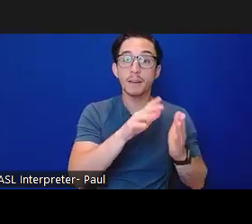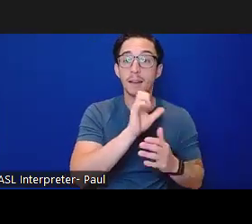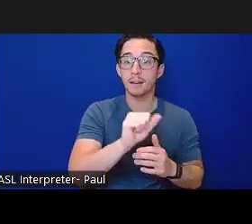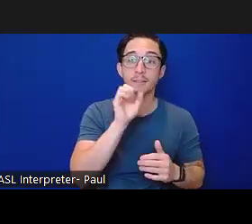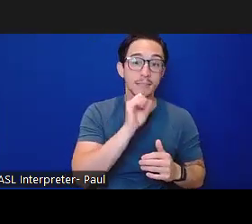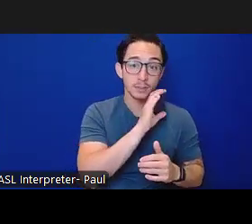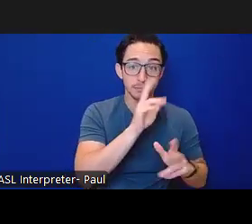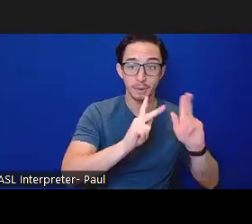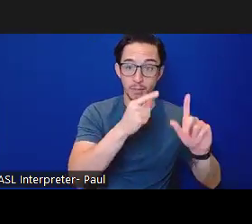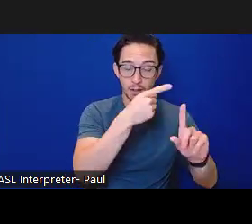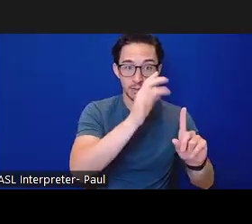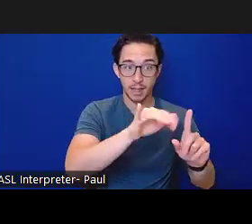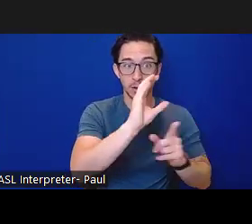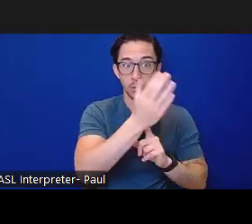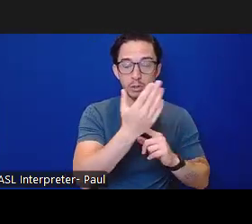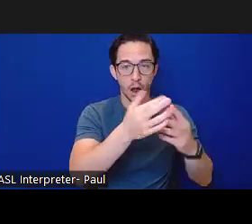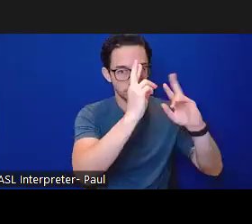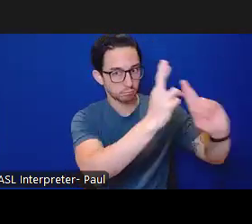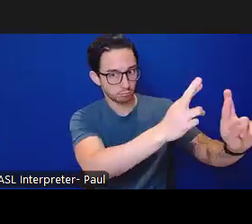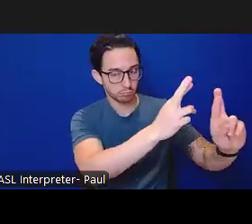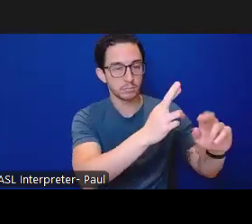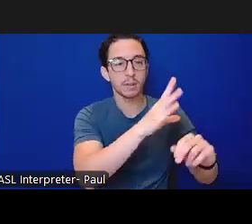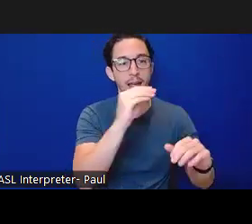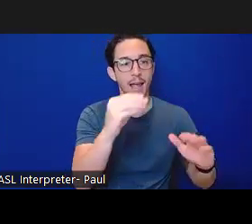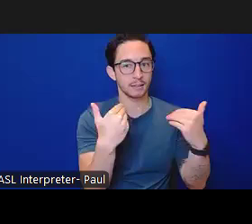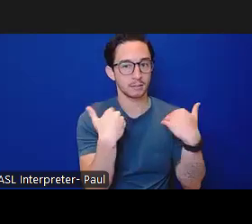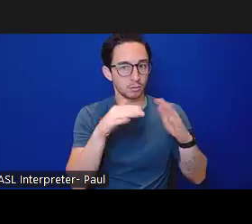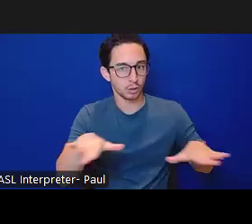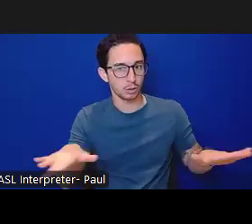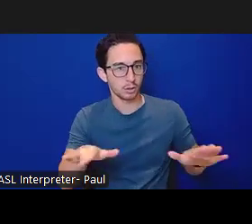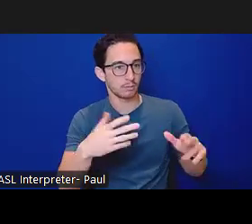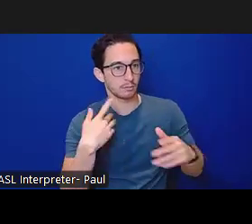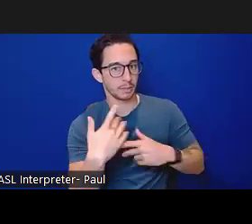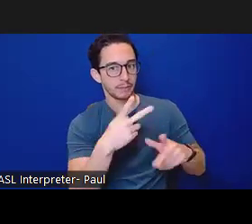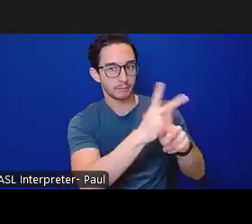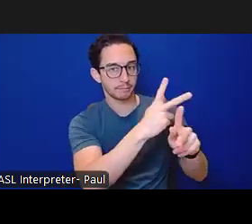culture are respected and they're cared for by their children.